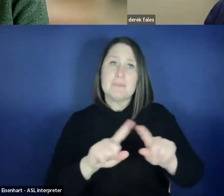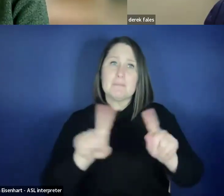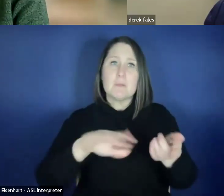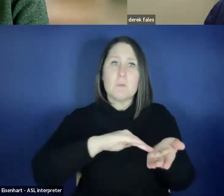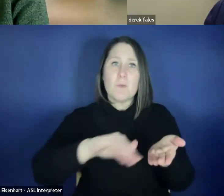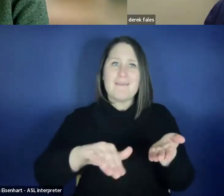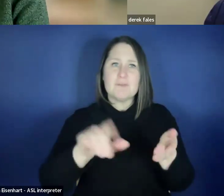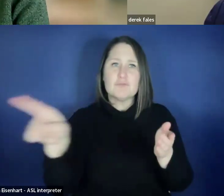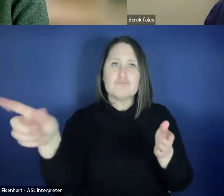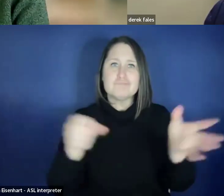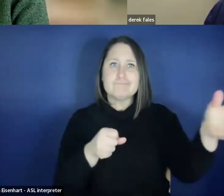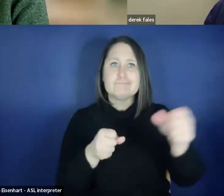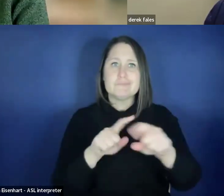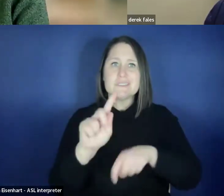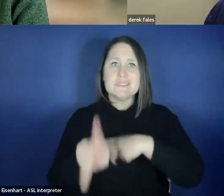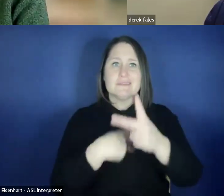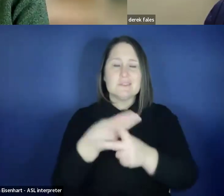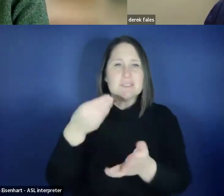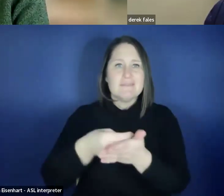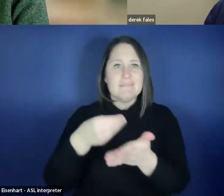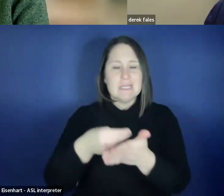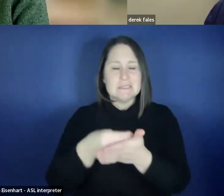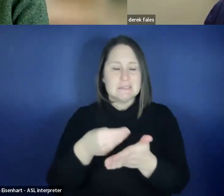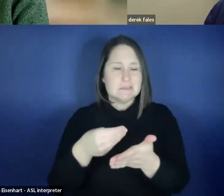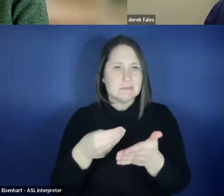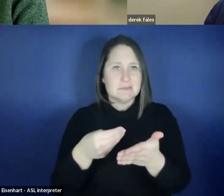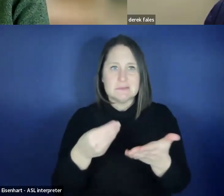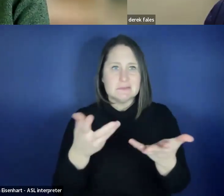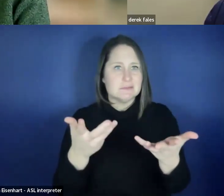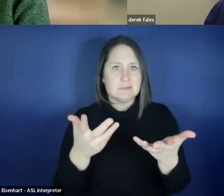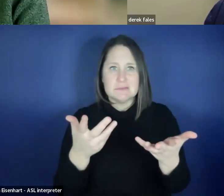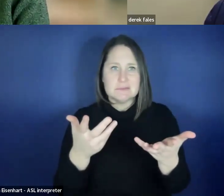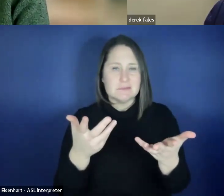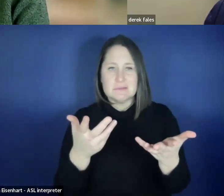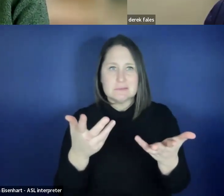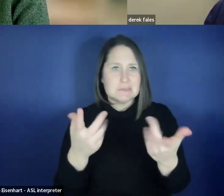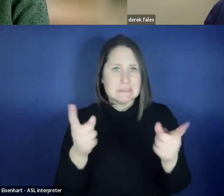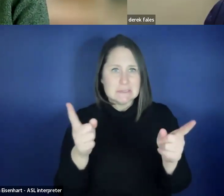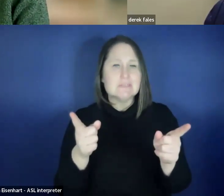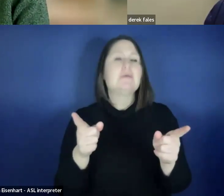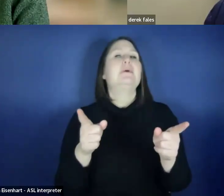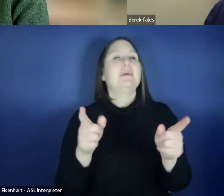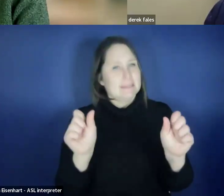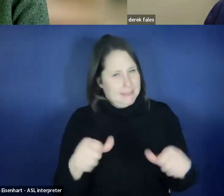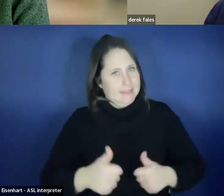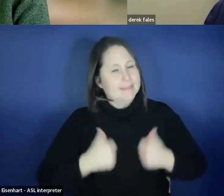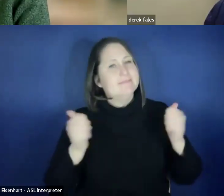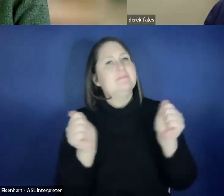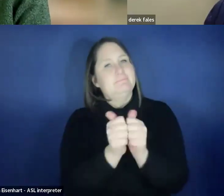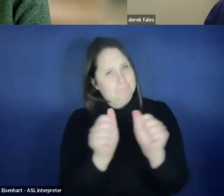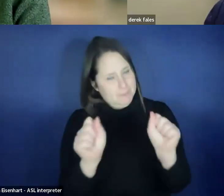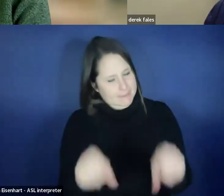waivers receiving different types of funding just wouldn't work. So yes, you can. They will be able